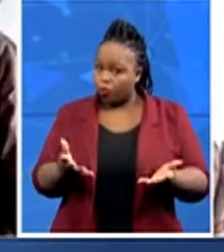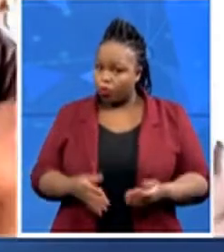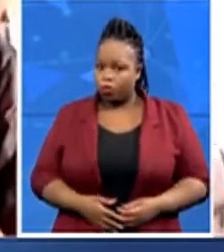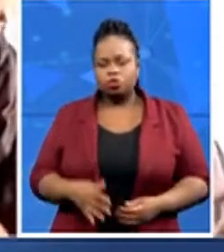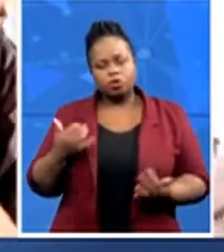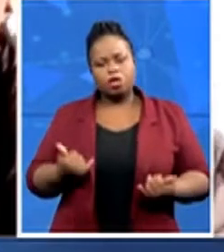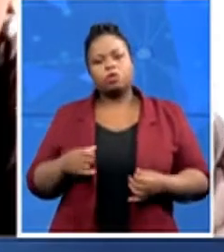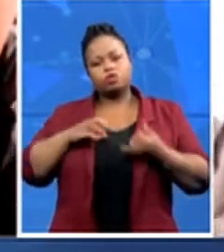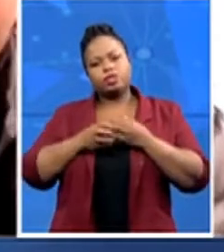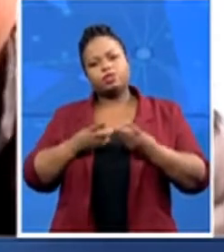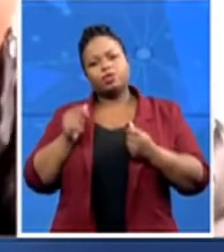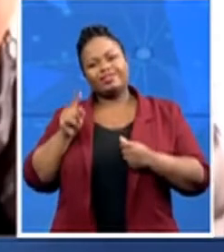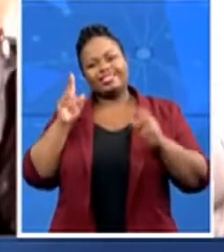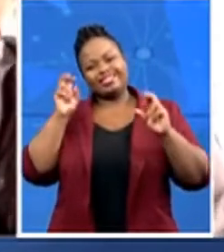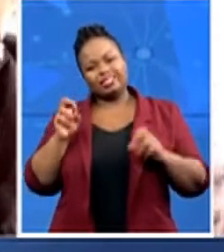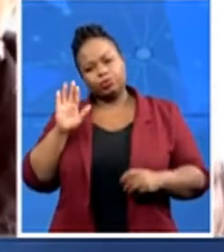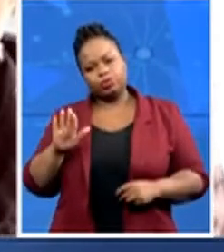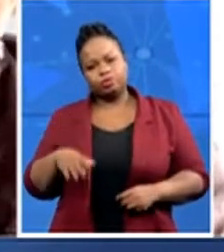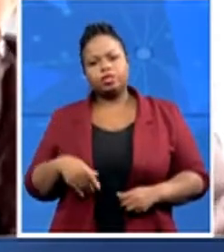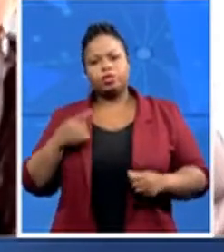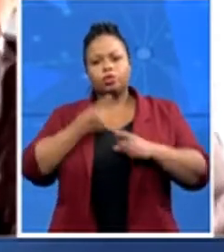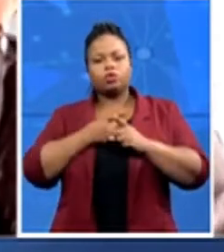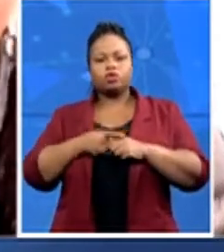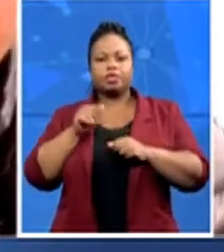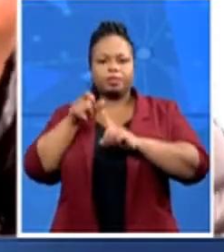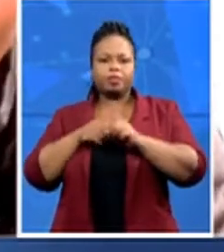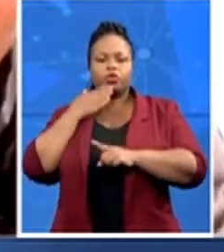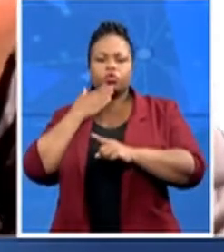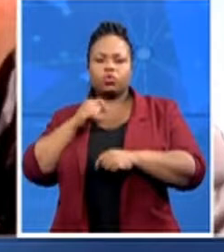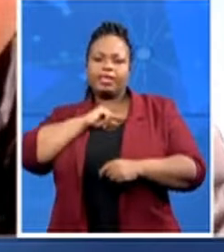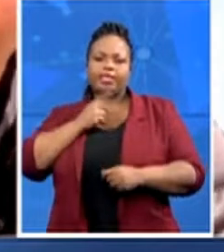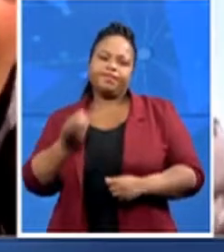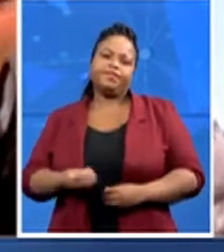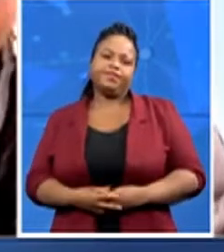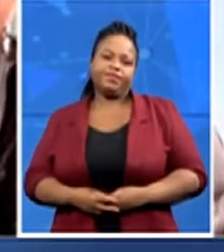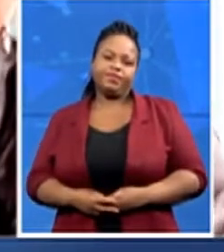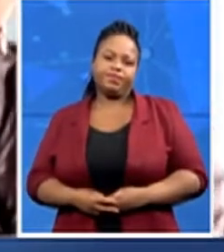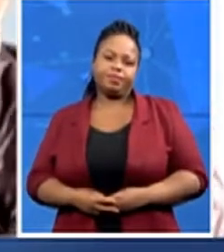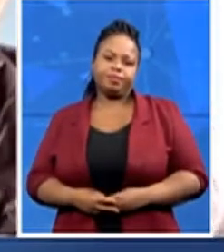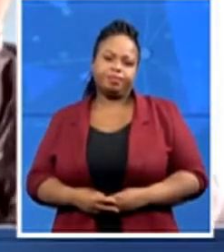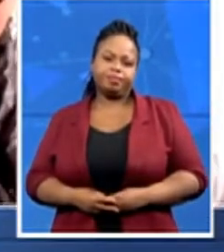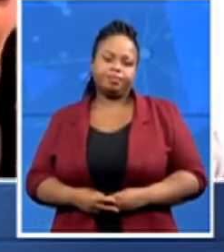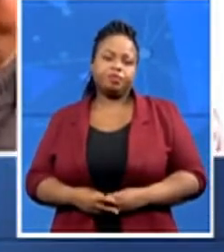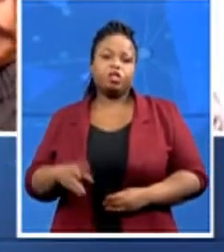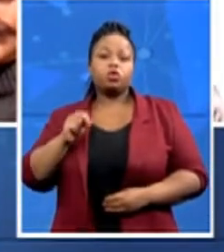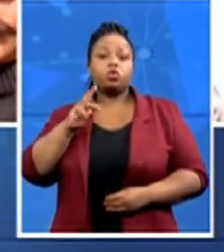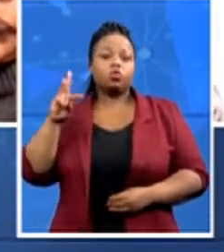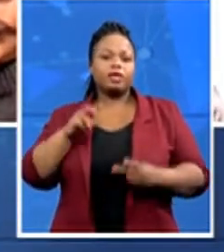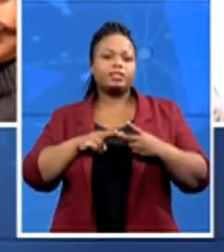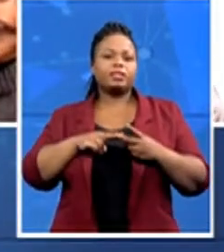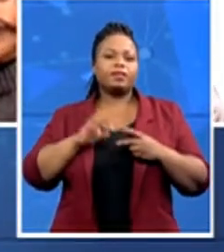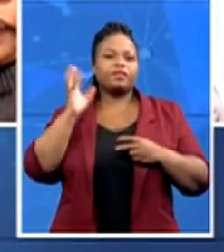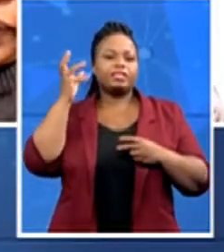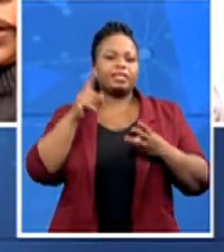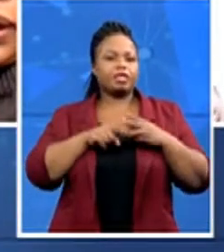and we're going after the perpetrators of those pregnancies in the Northwest, Free State, and Limpopo. Advocate Madumise, as